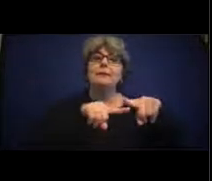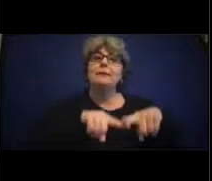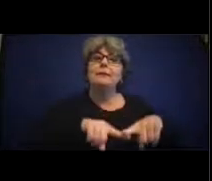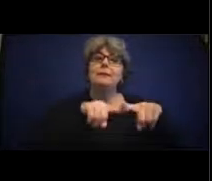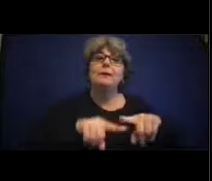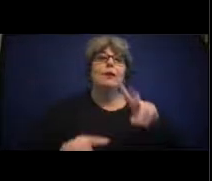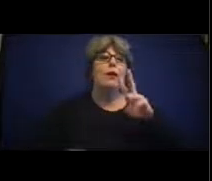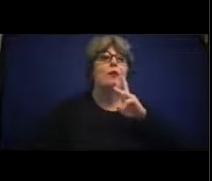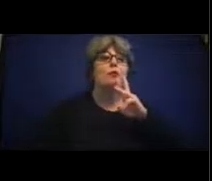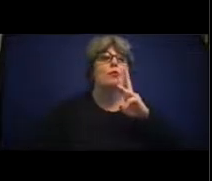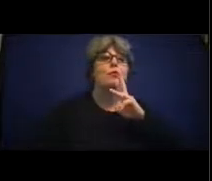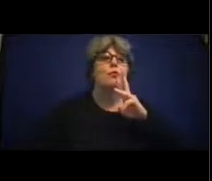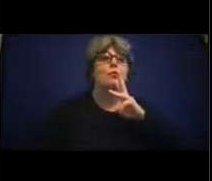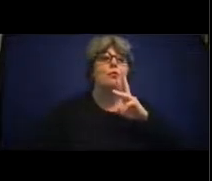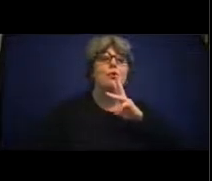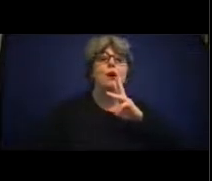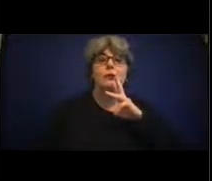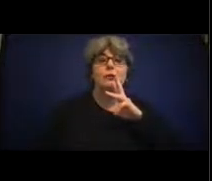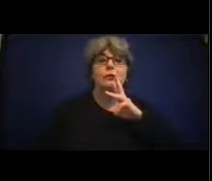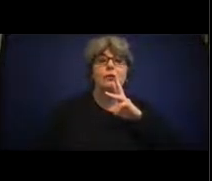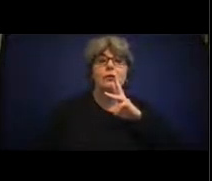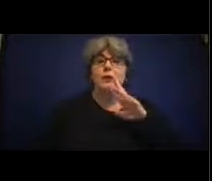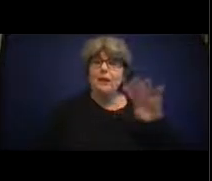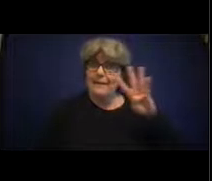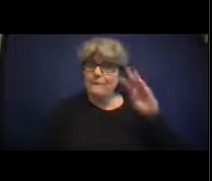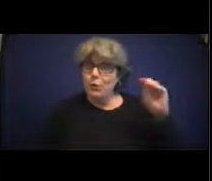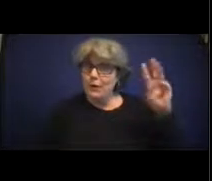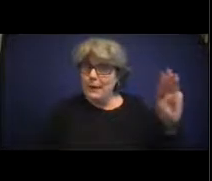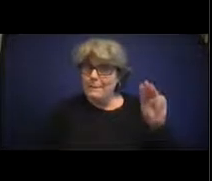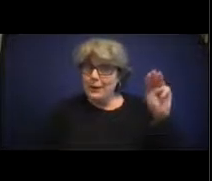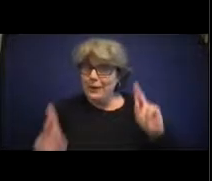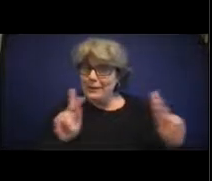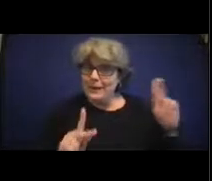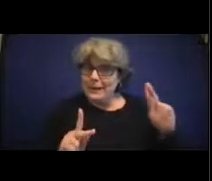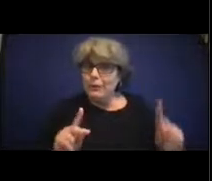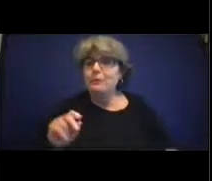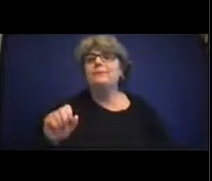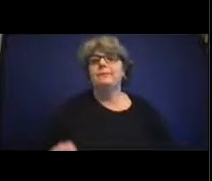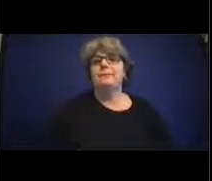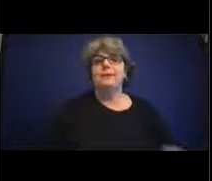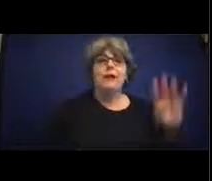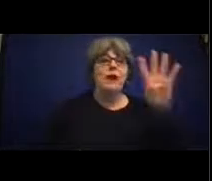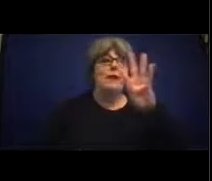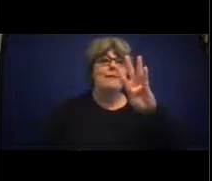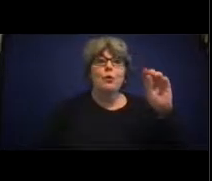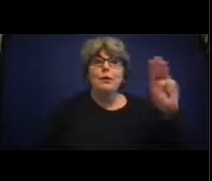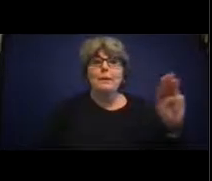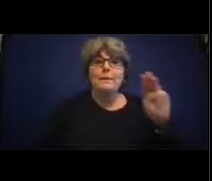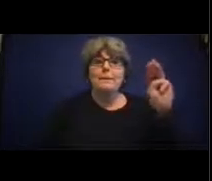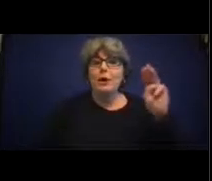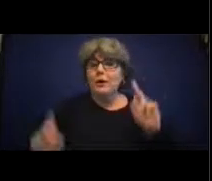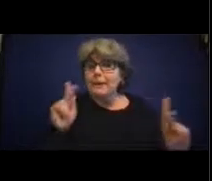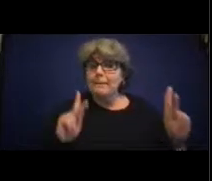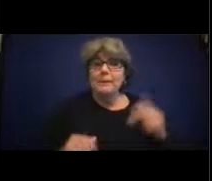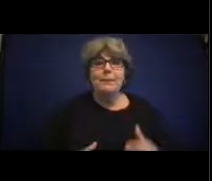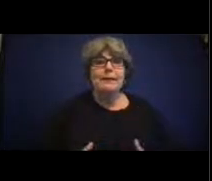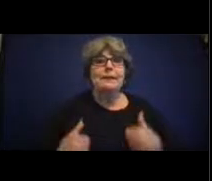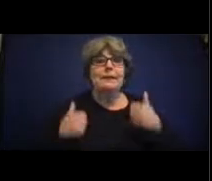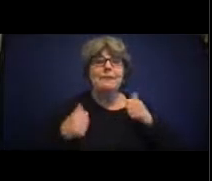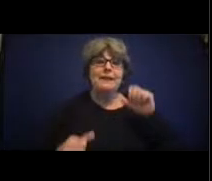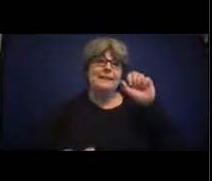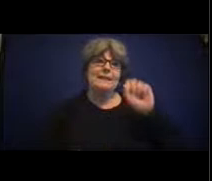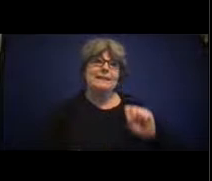the order of about 40 million people. Yeah, so, you know, just think about it. There's 40 million people, 40 million of us living across the Southwest